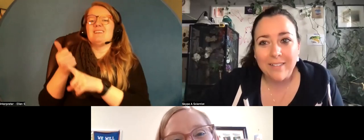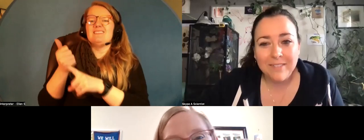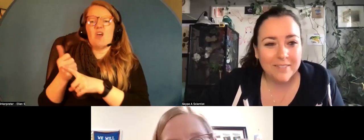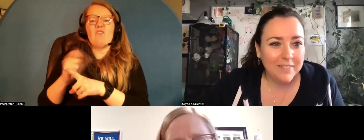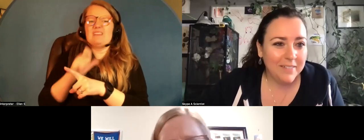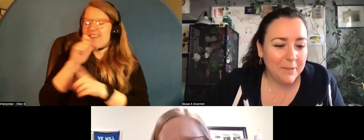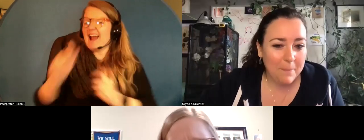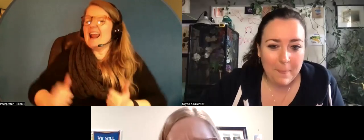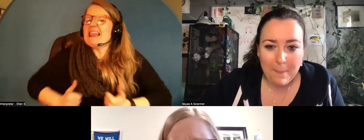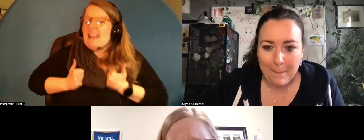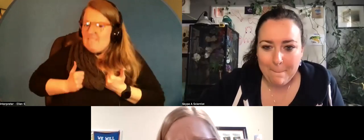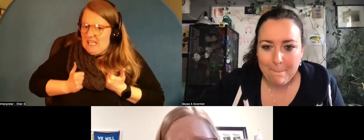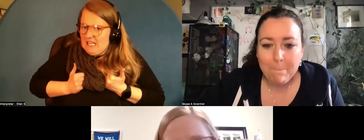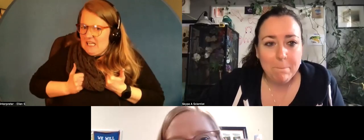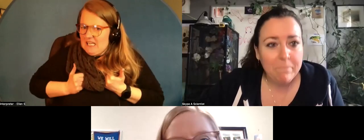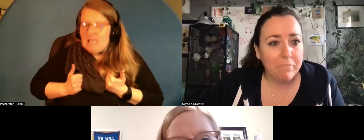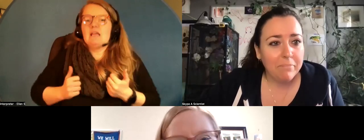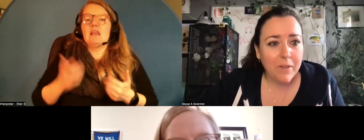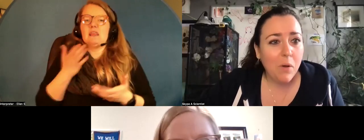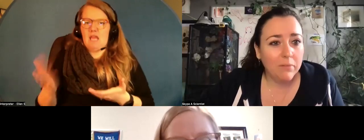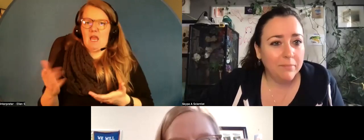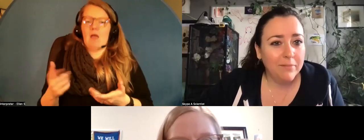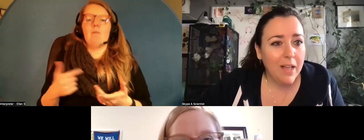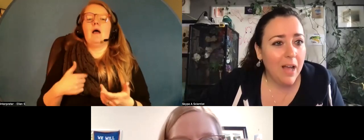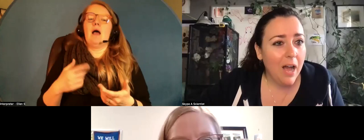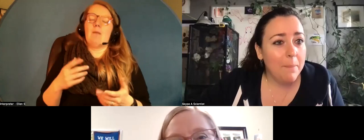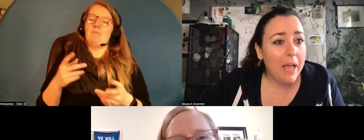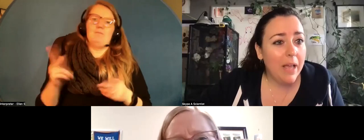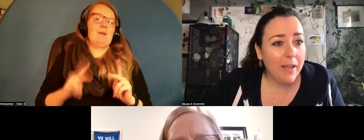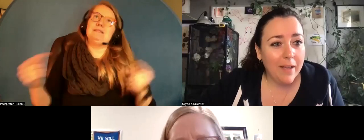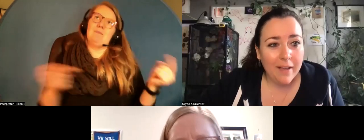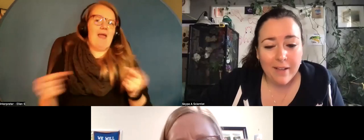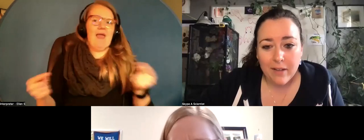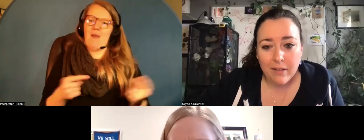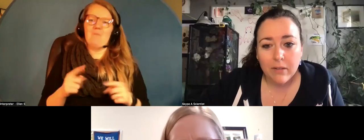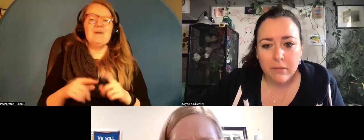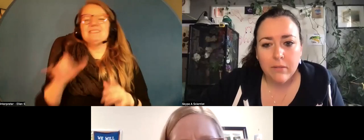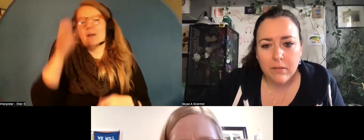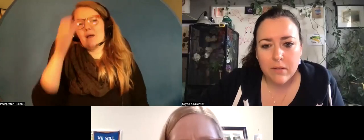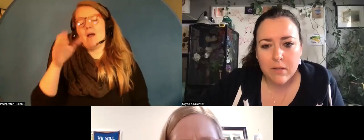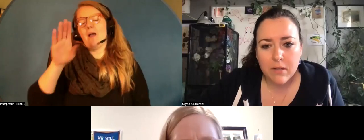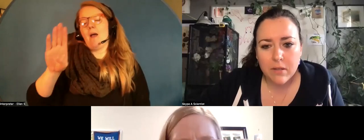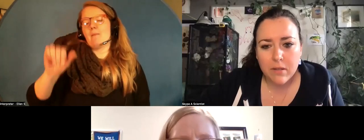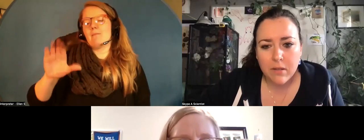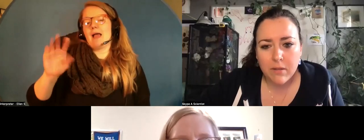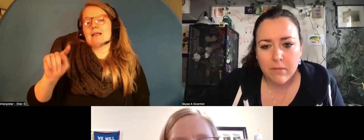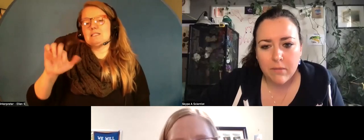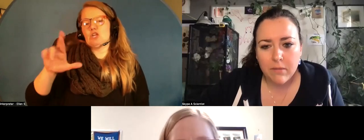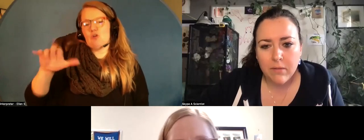but I'm in the camp that they're not living. Cool. Same with bacteria, just to elaborate,